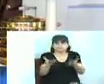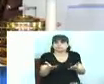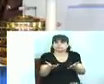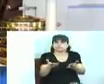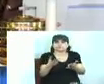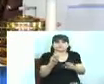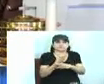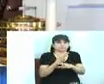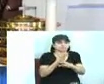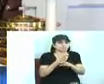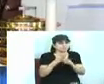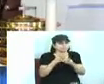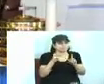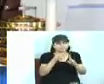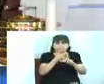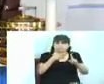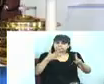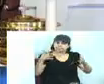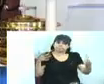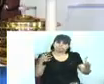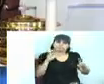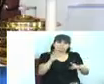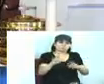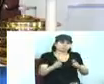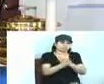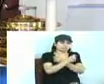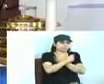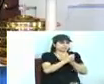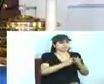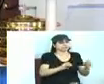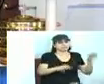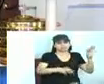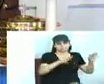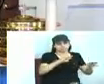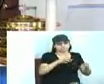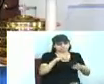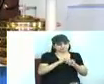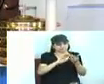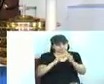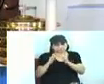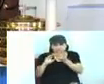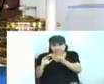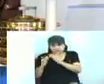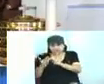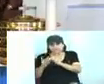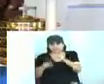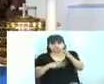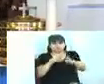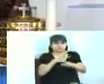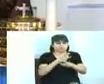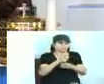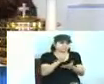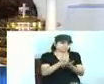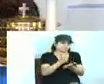your love and multiply your justice in our community, our city, and in our world. Amen.